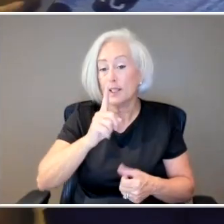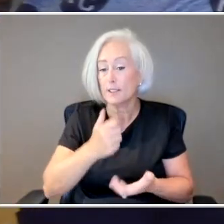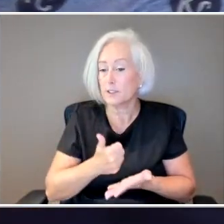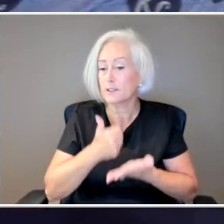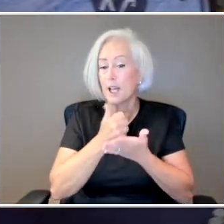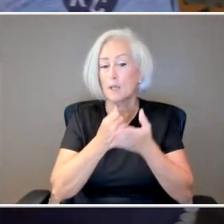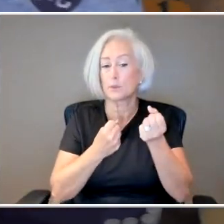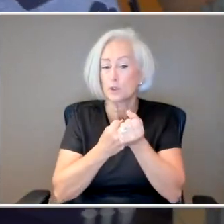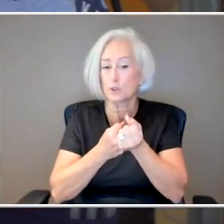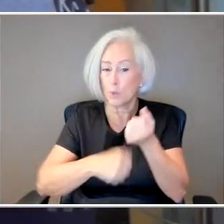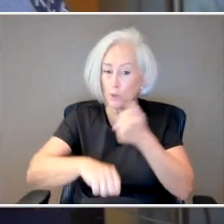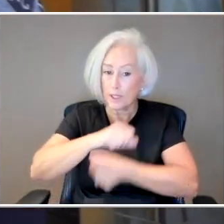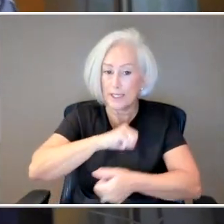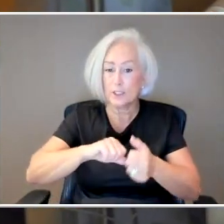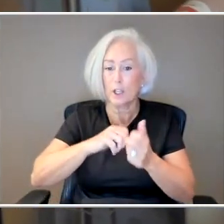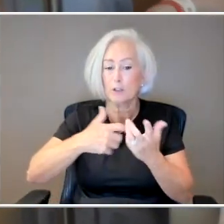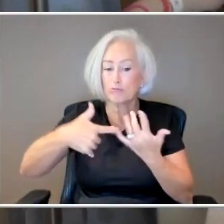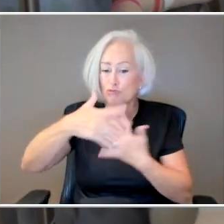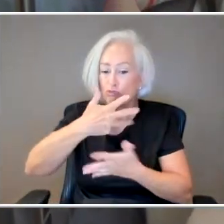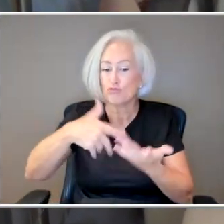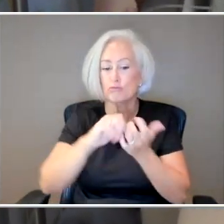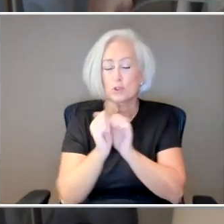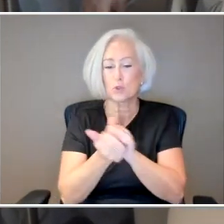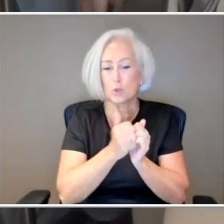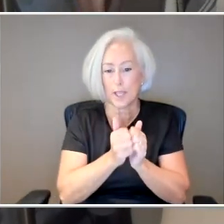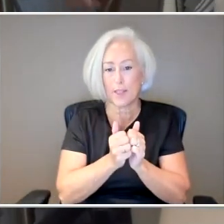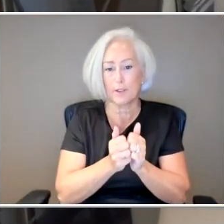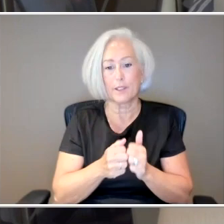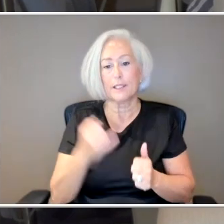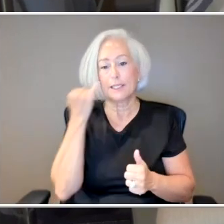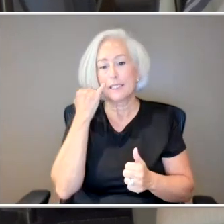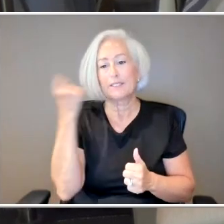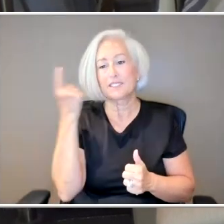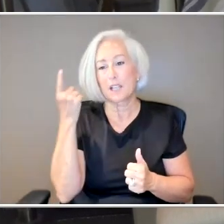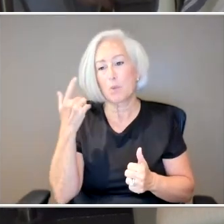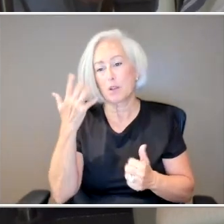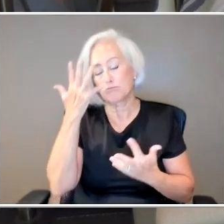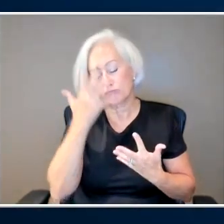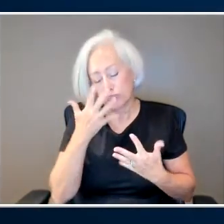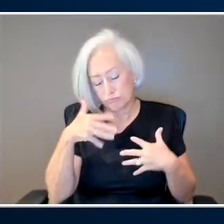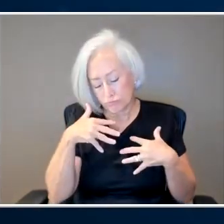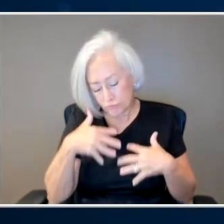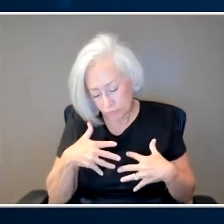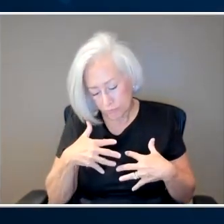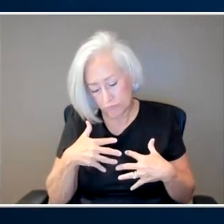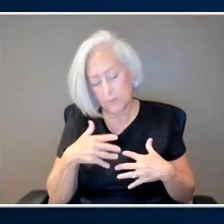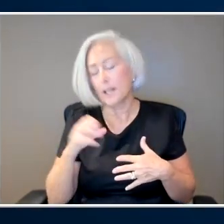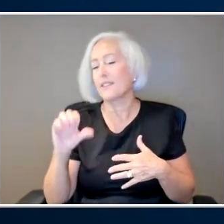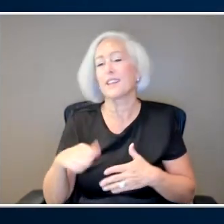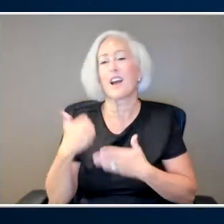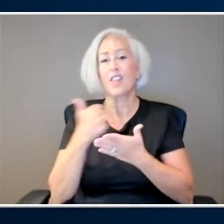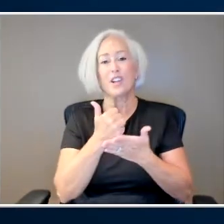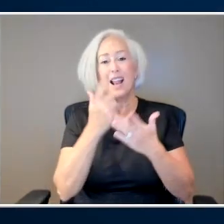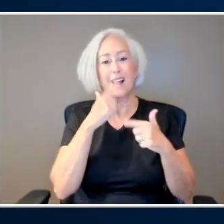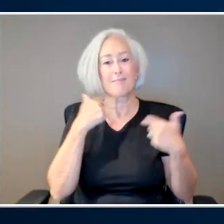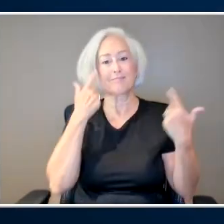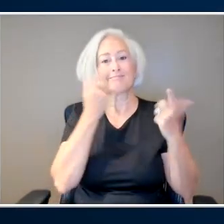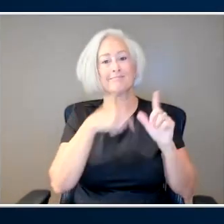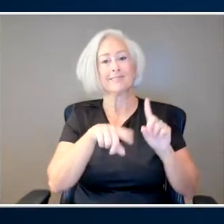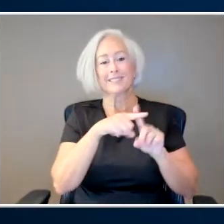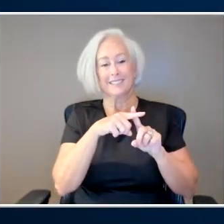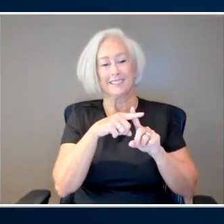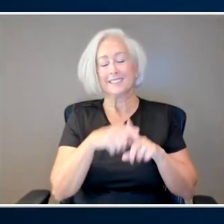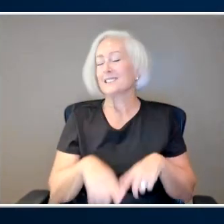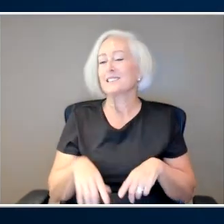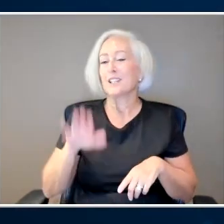us can be up even if the other one's a little bit maybe not feeling as well. And then my husband, Bob, her dad, he'll